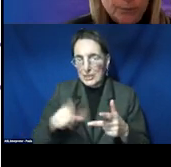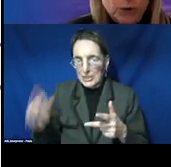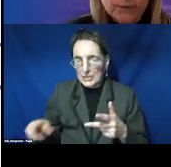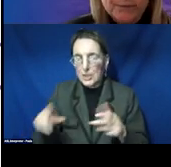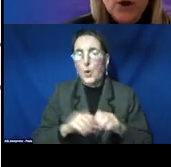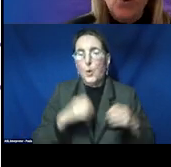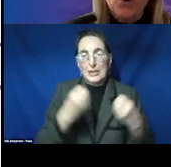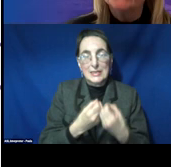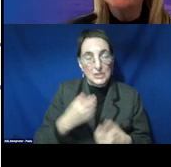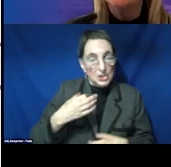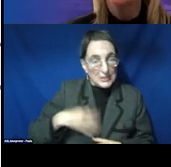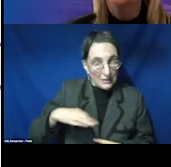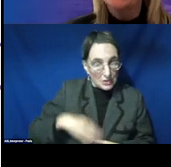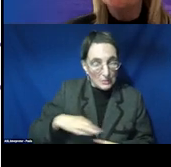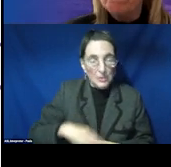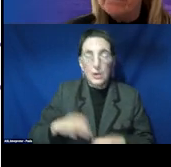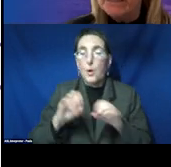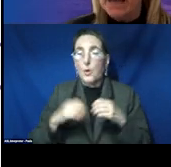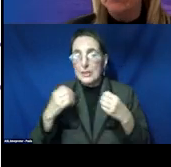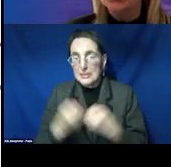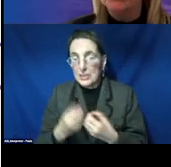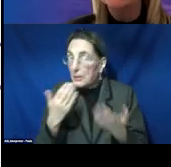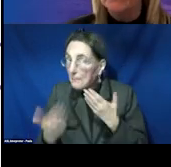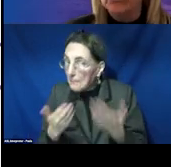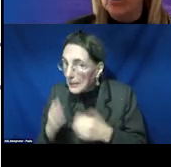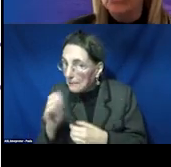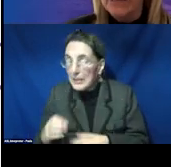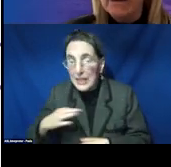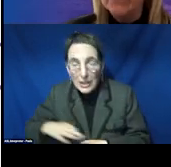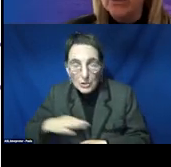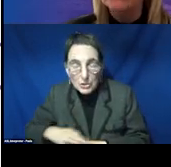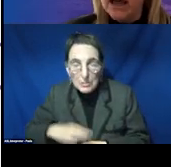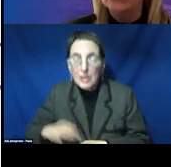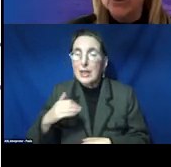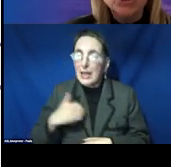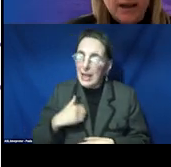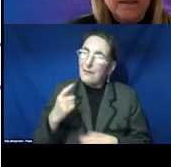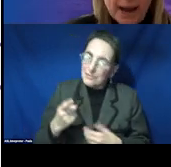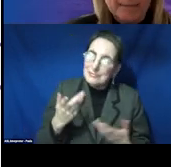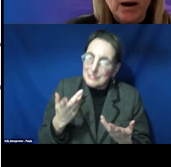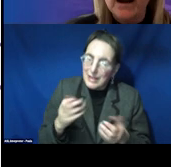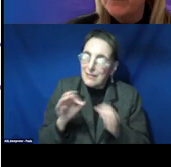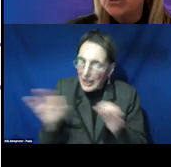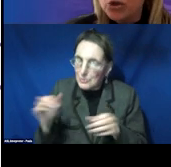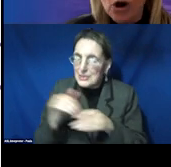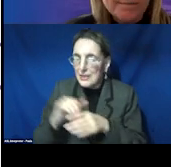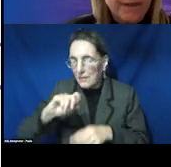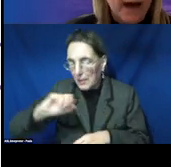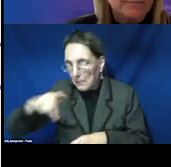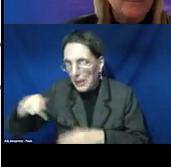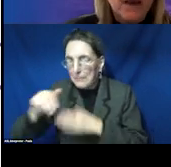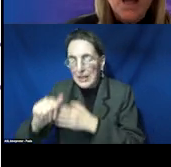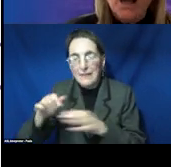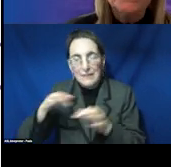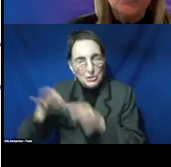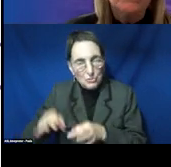are eligible, organizations that may be eligible, and there are caveated language in the PAP guide that describes